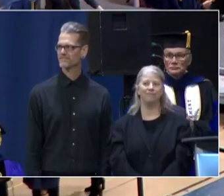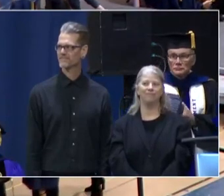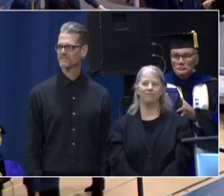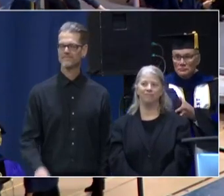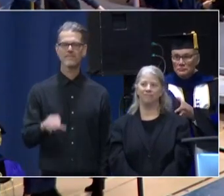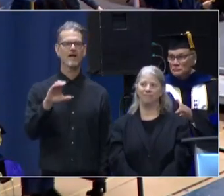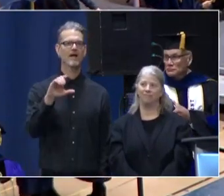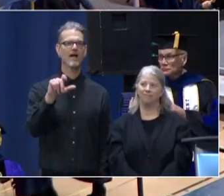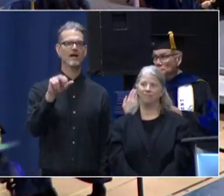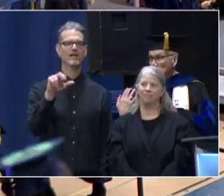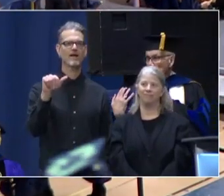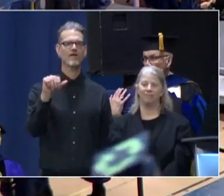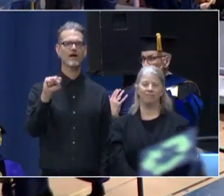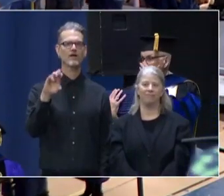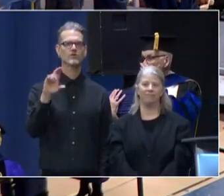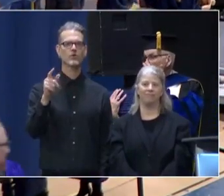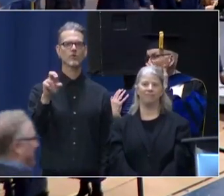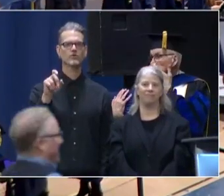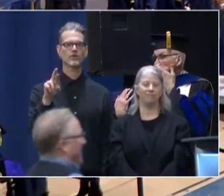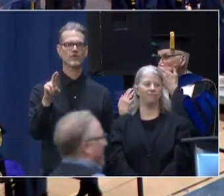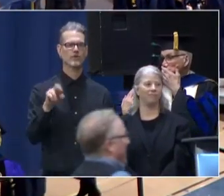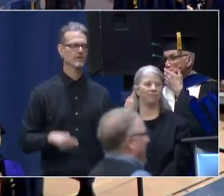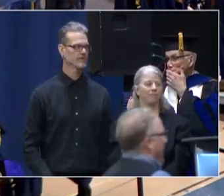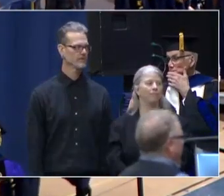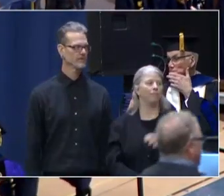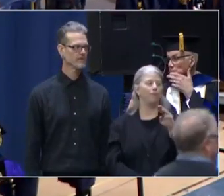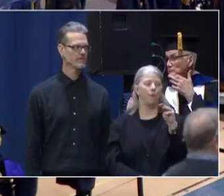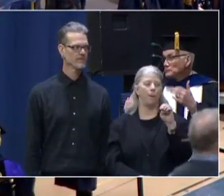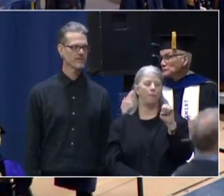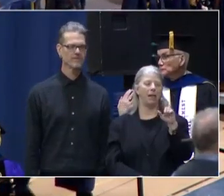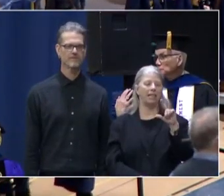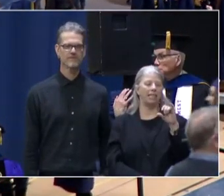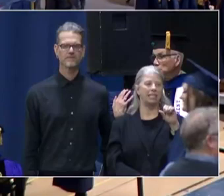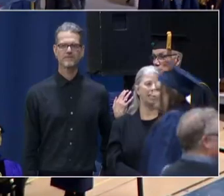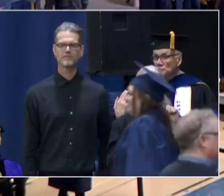Clara Schussler. Melissa Simpson.